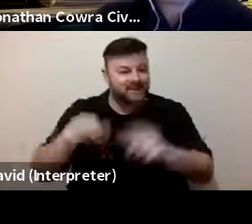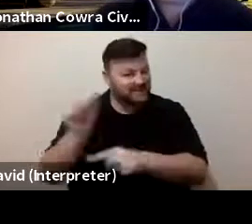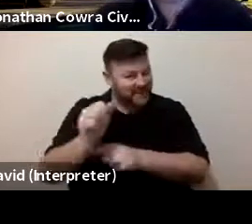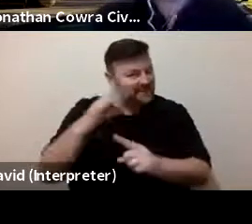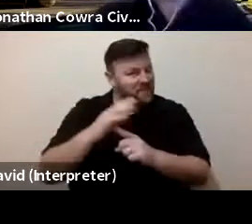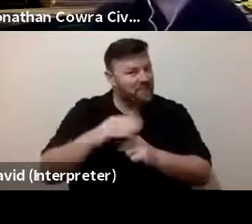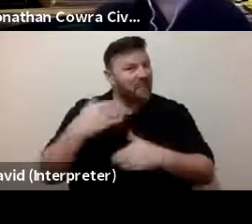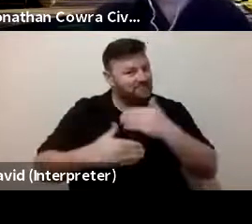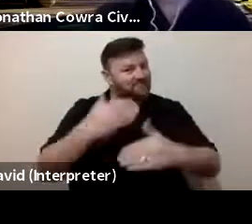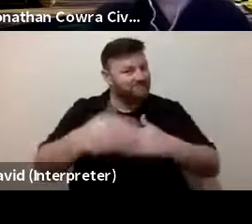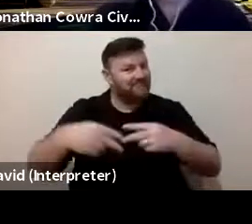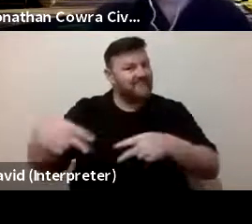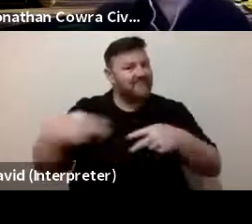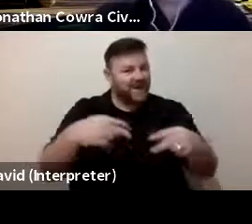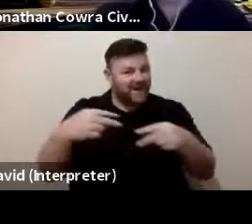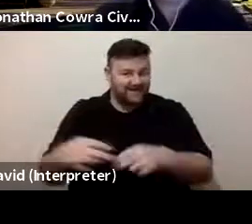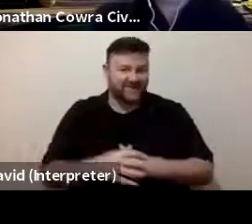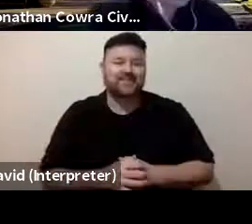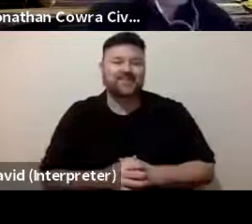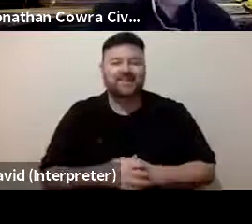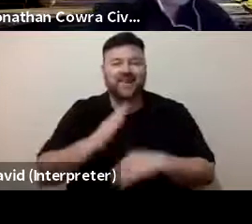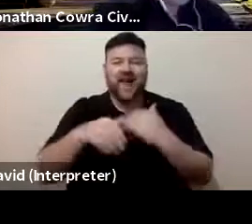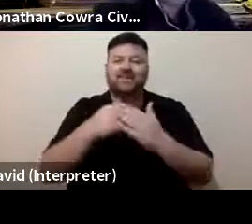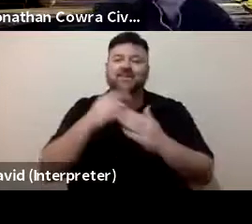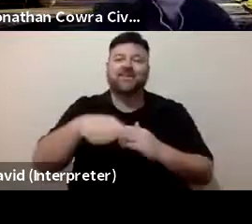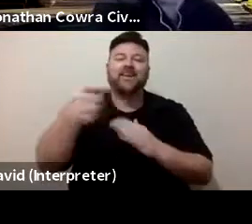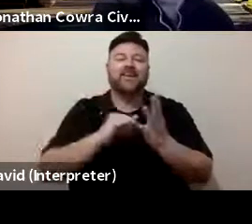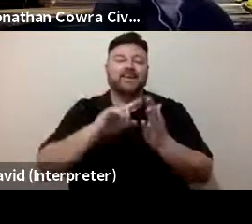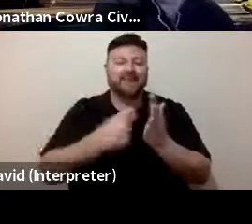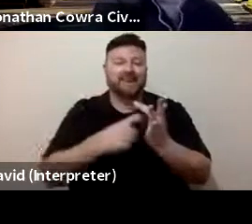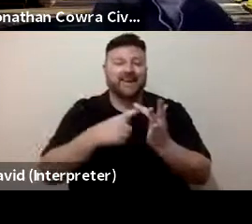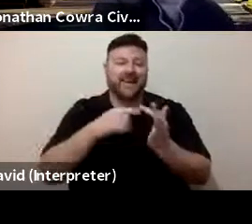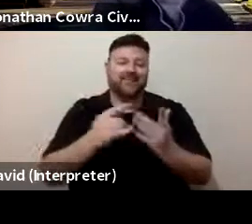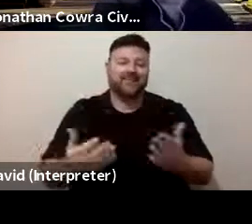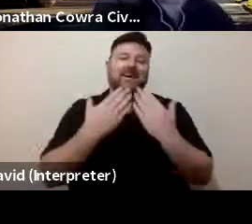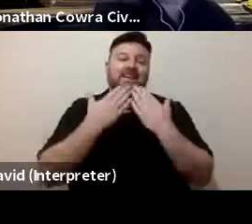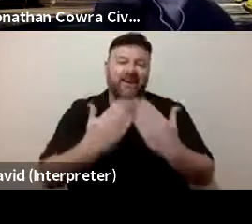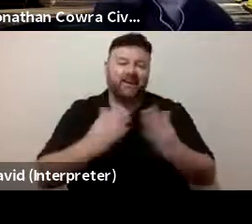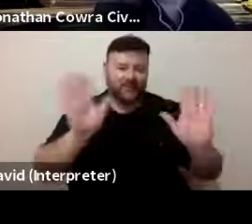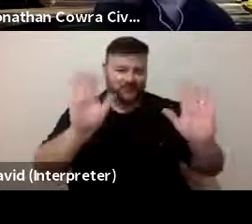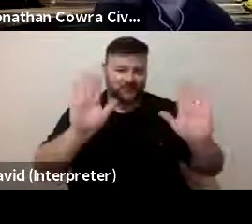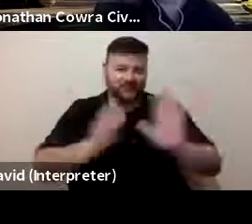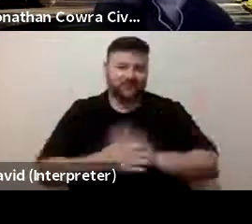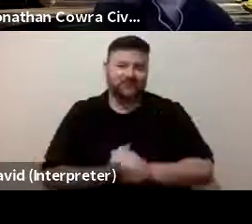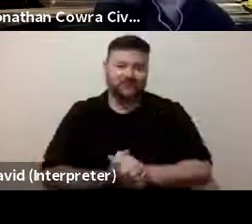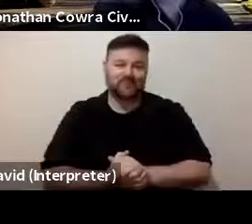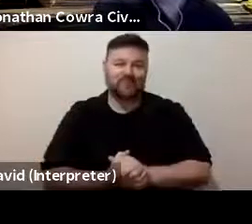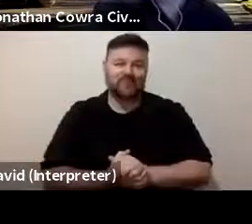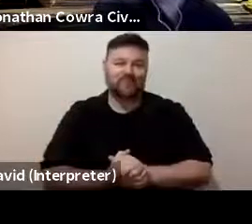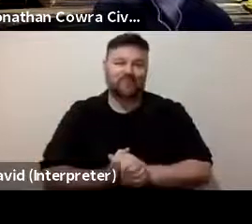all keep dancing until the next series of Think Inside the Square. Thank you all. Take care. Bye.